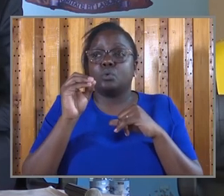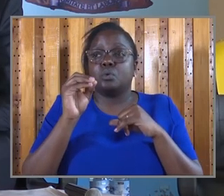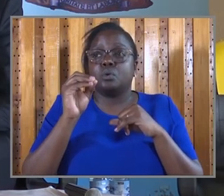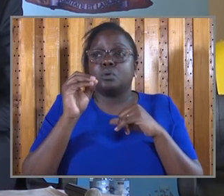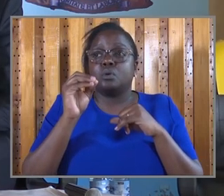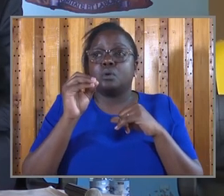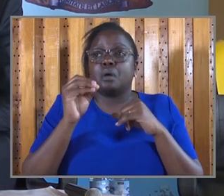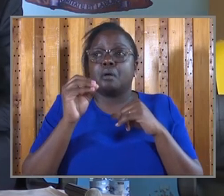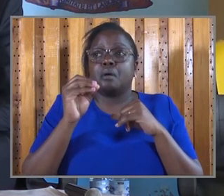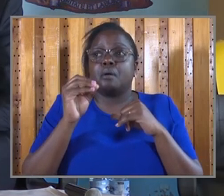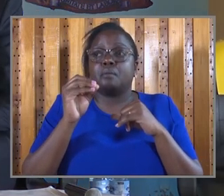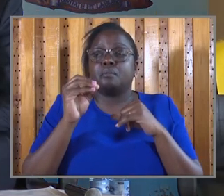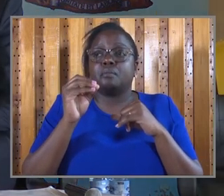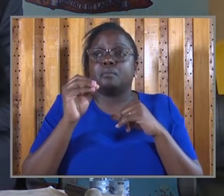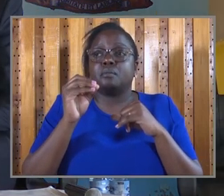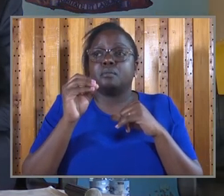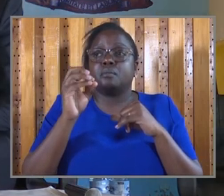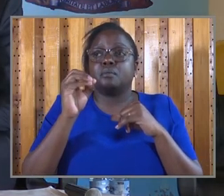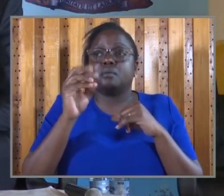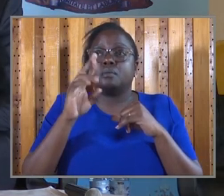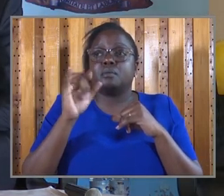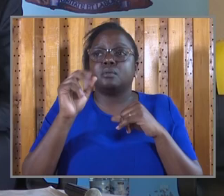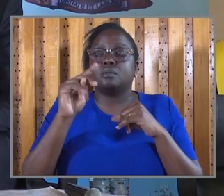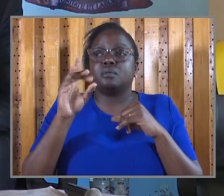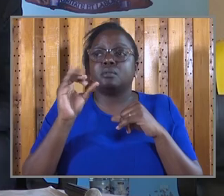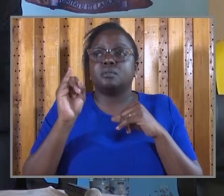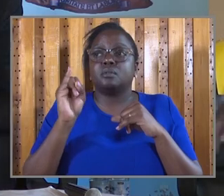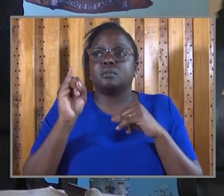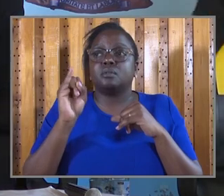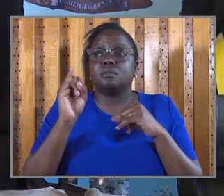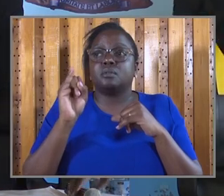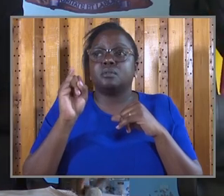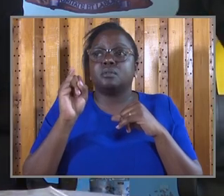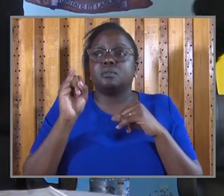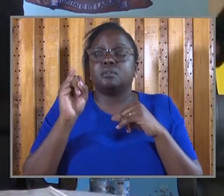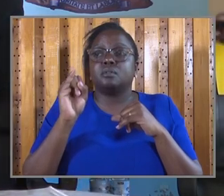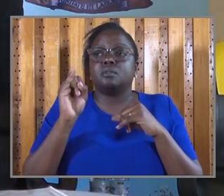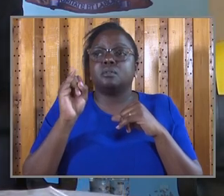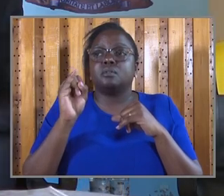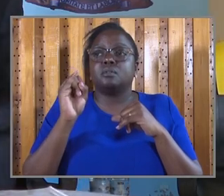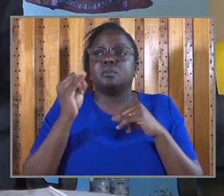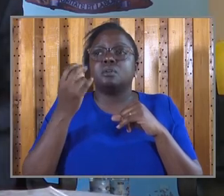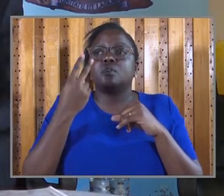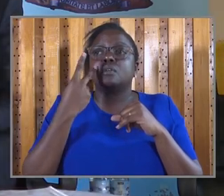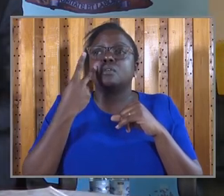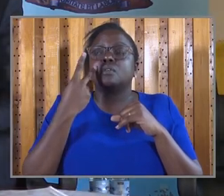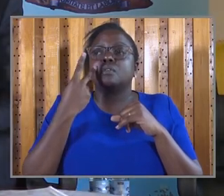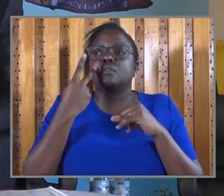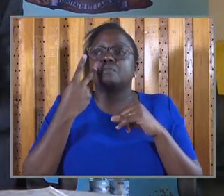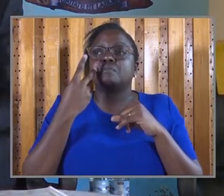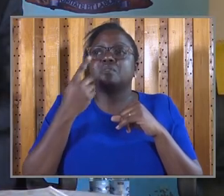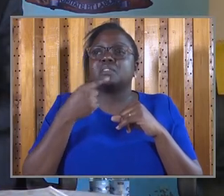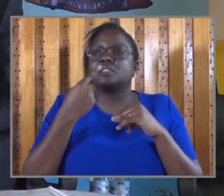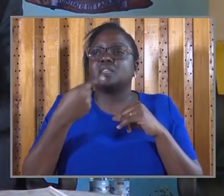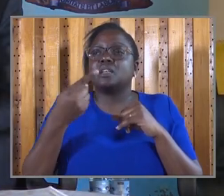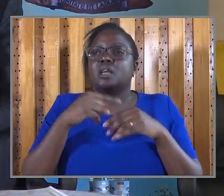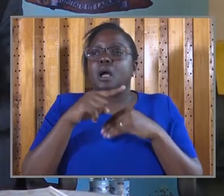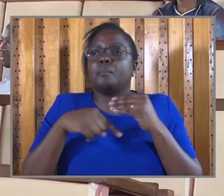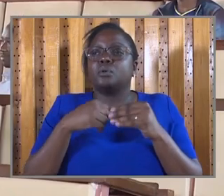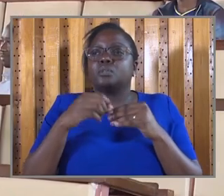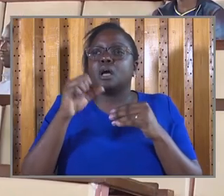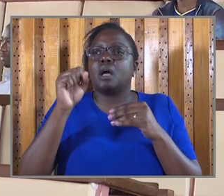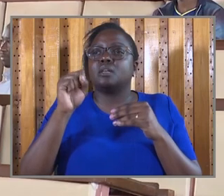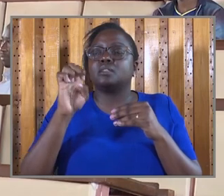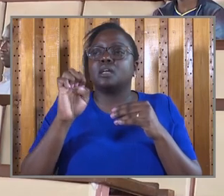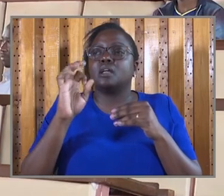Mr. Orindi, I know you ambushed me at 6:30 in the morning. So you have said about a selfie. What does that mean? I guess you have